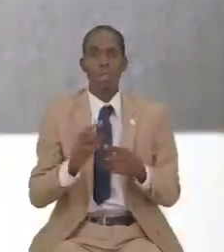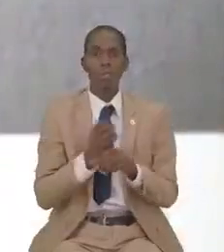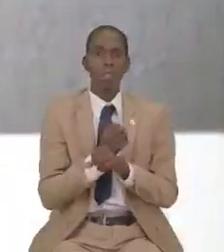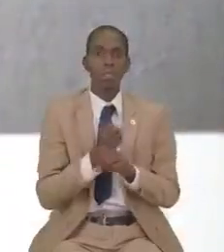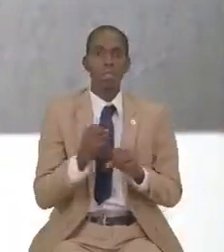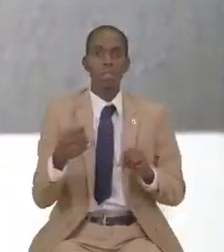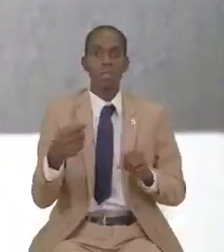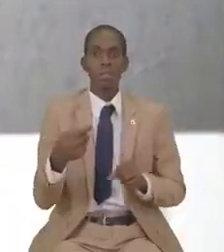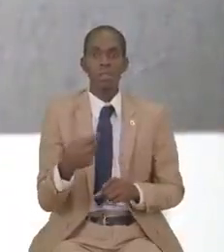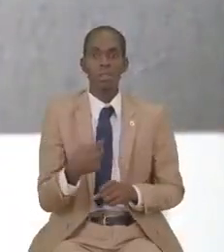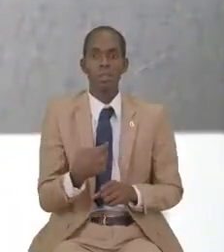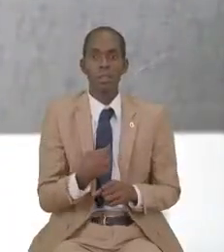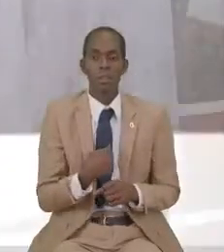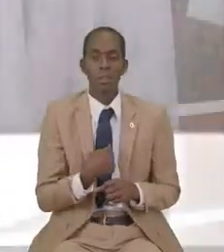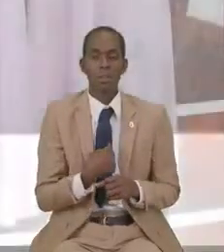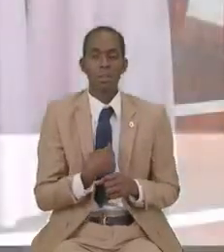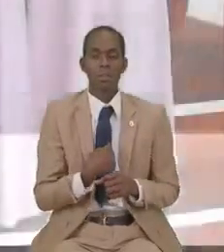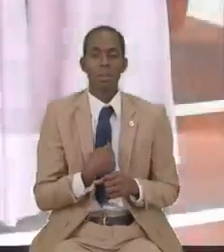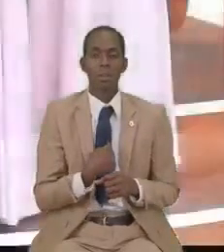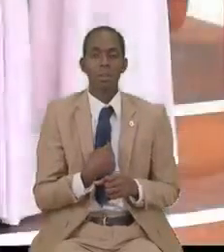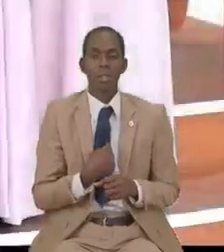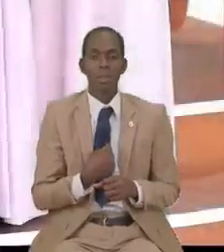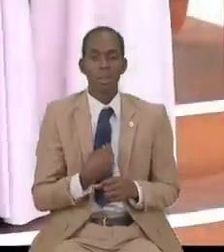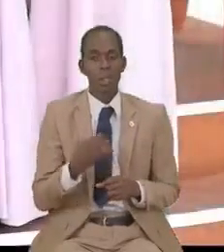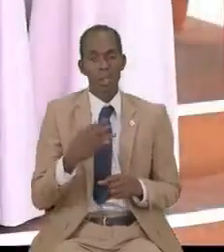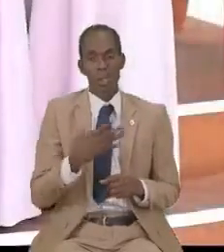I believe you died to save me.